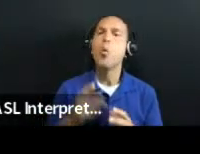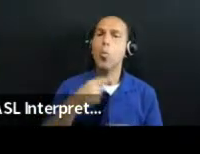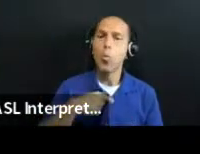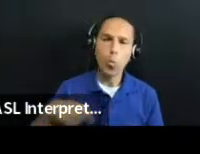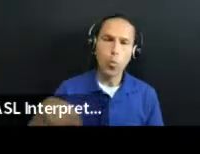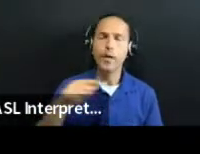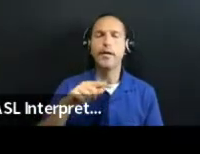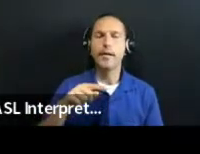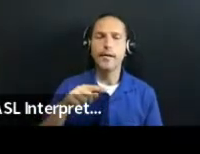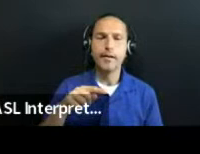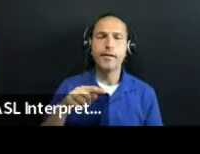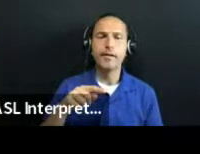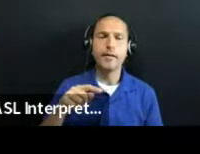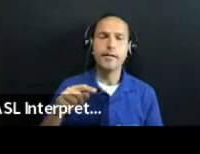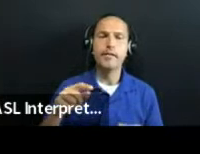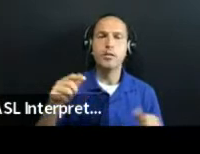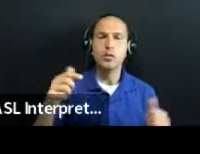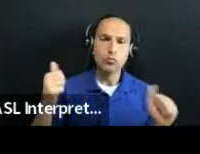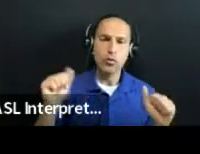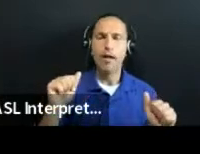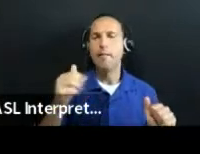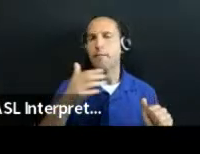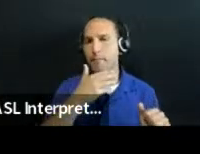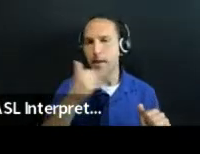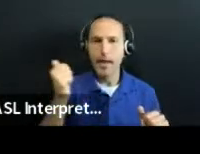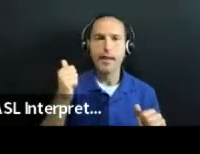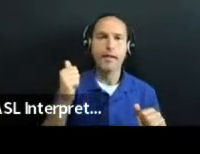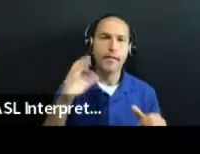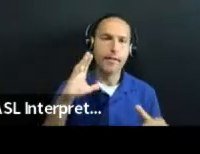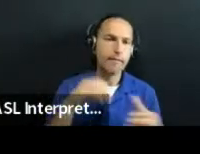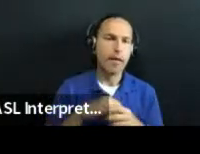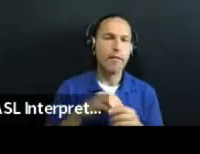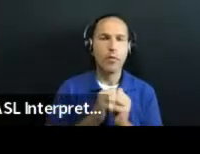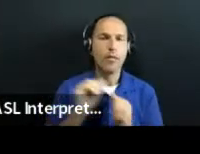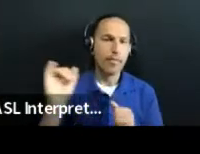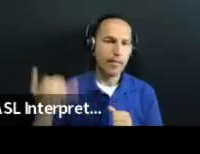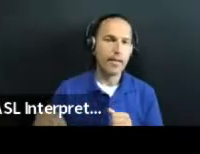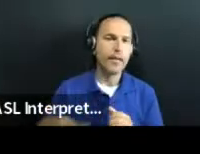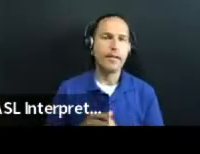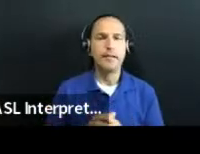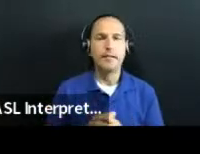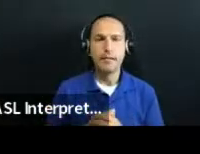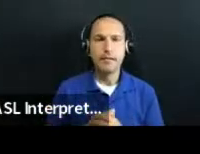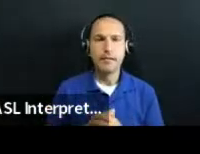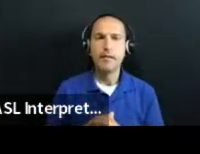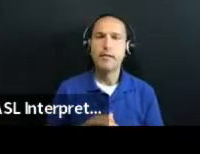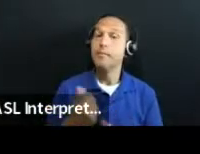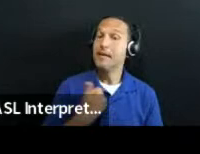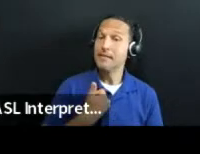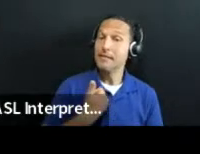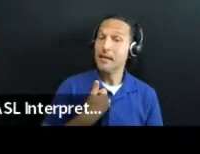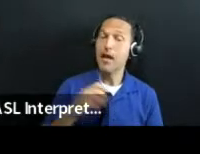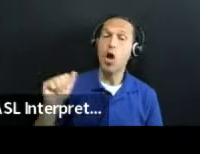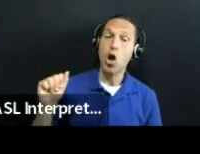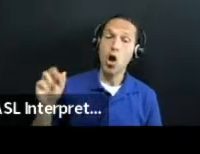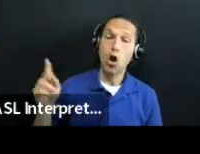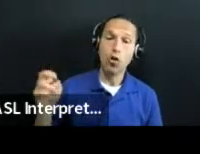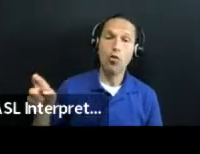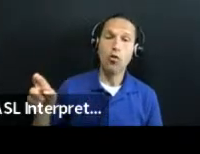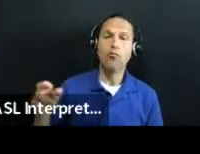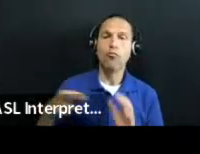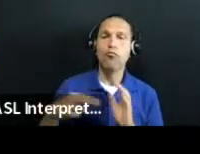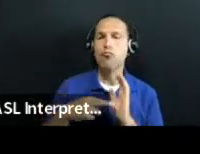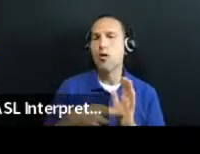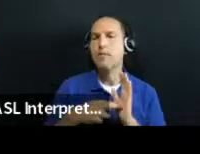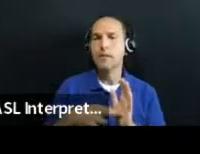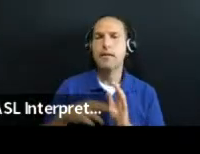sort of as much as possible trying to get better and better at this. As we have myself and Arthur that represent folks who are